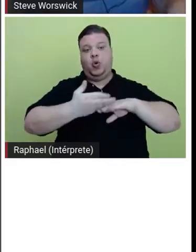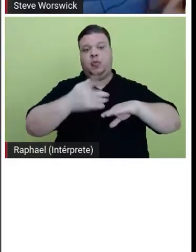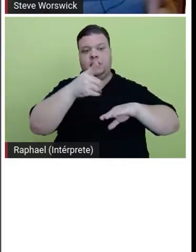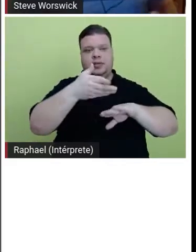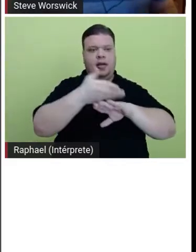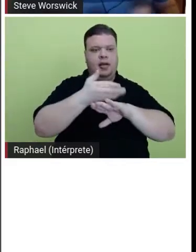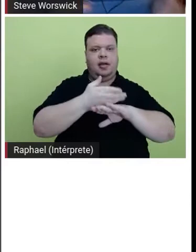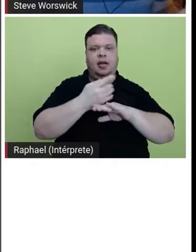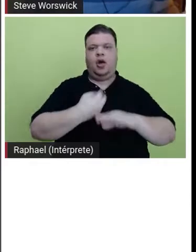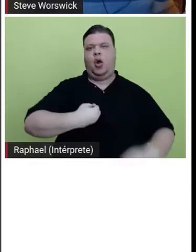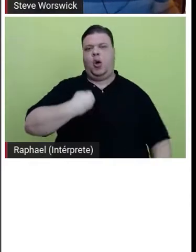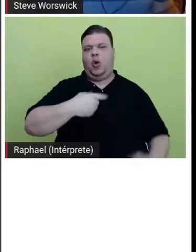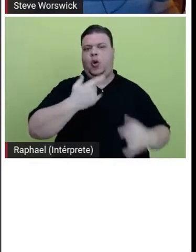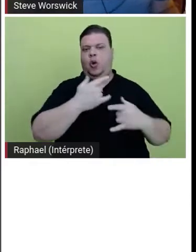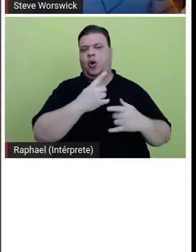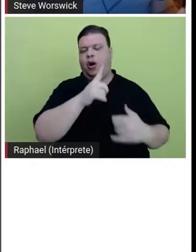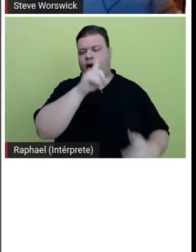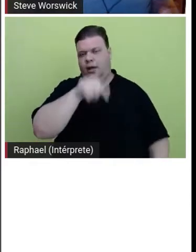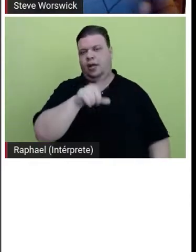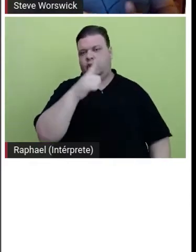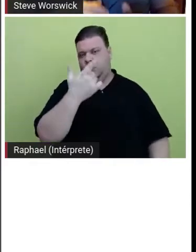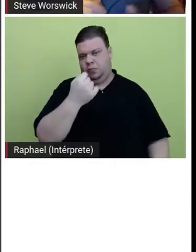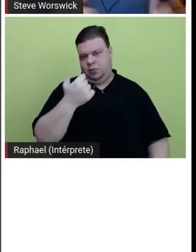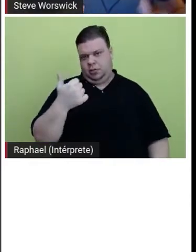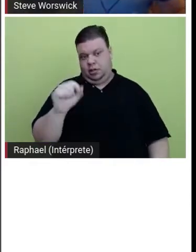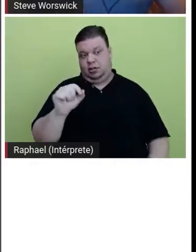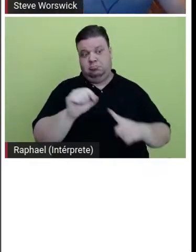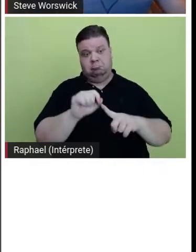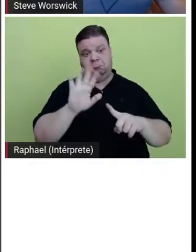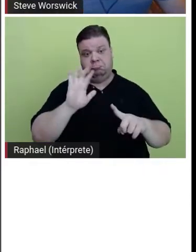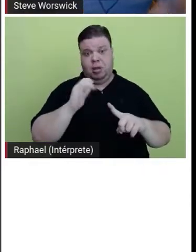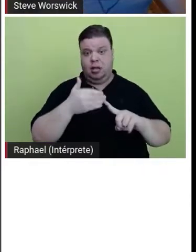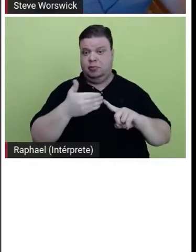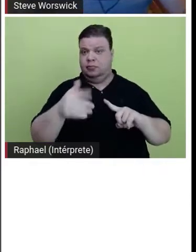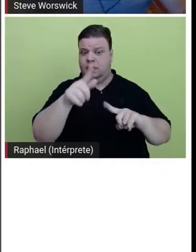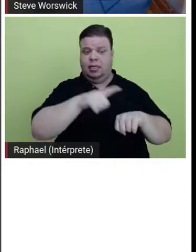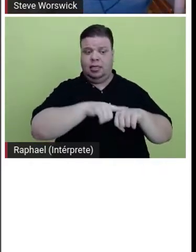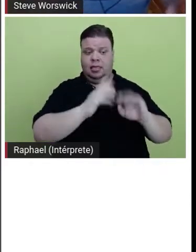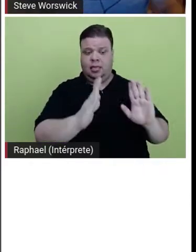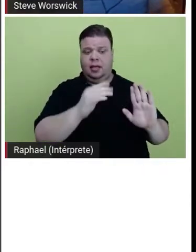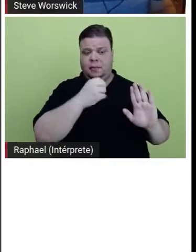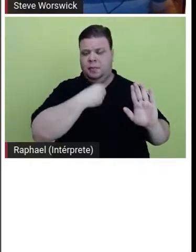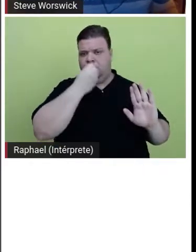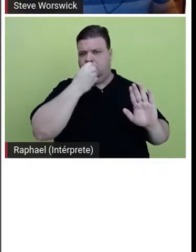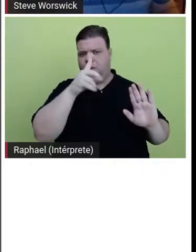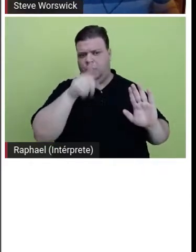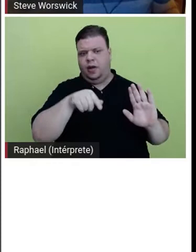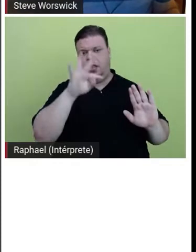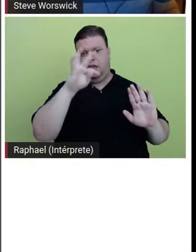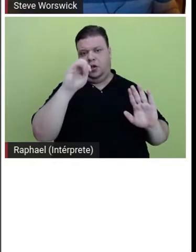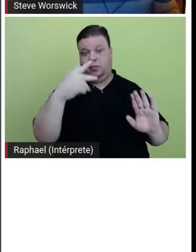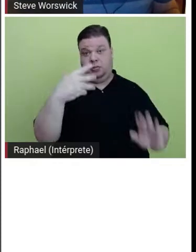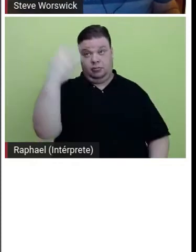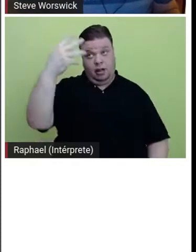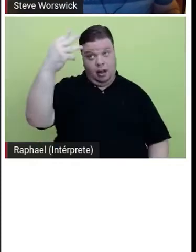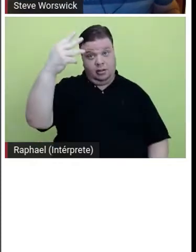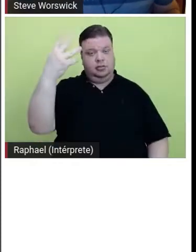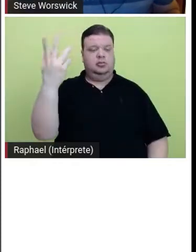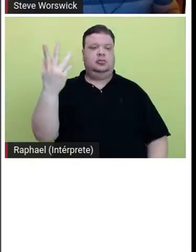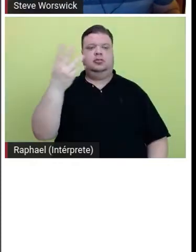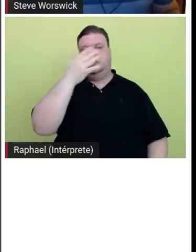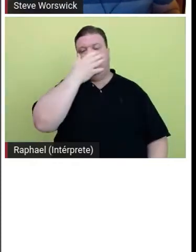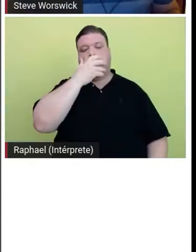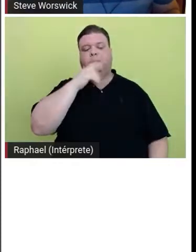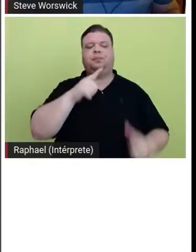every bot is asked, say, like 20 questions, and the ones that reply the best, are announced as